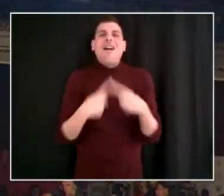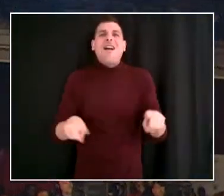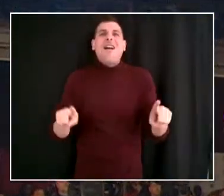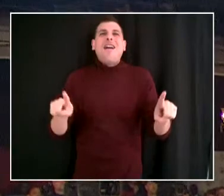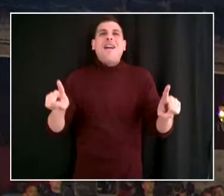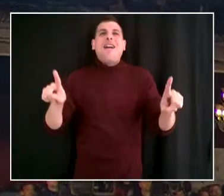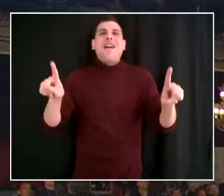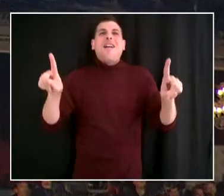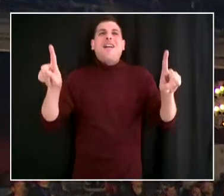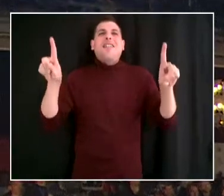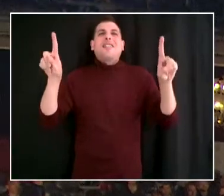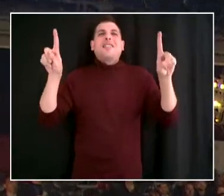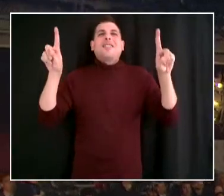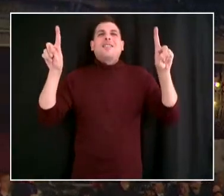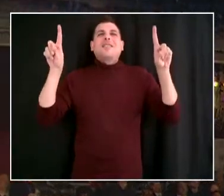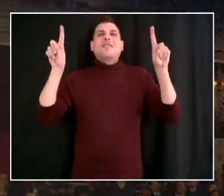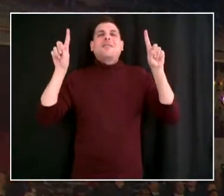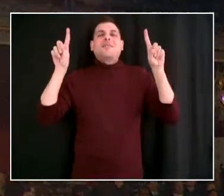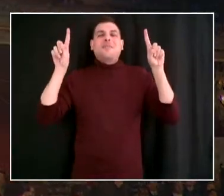sighed.